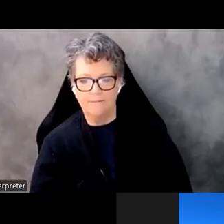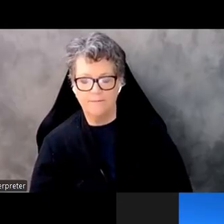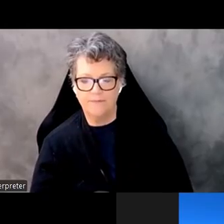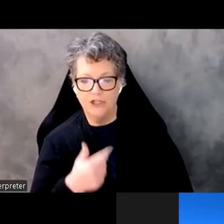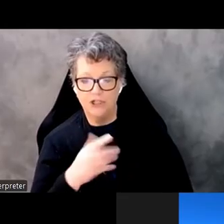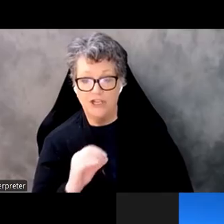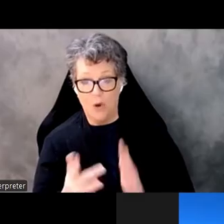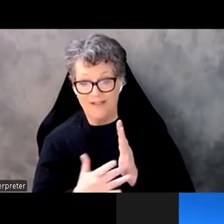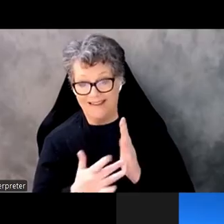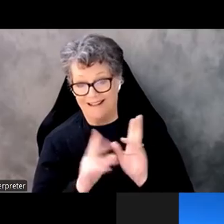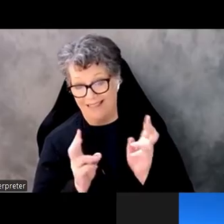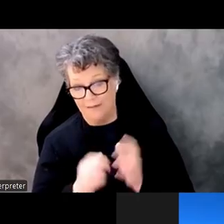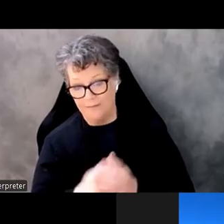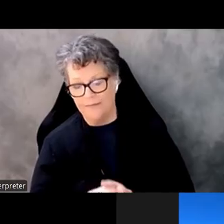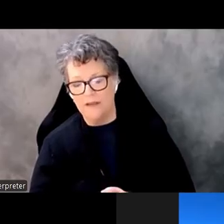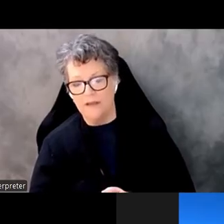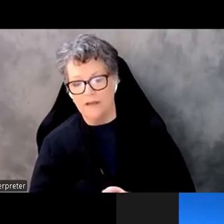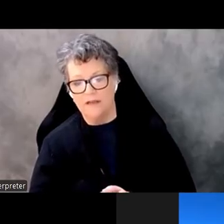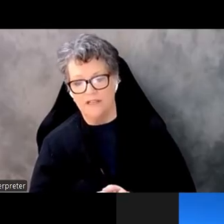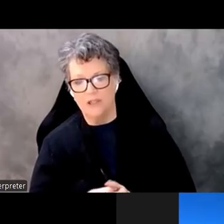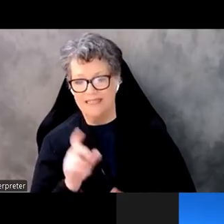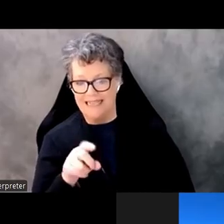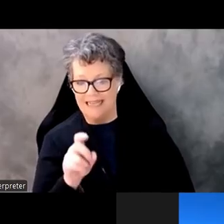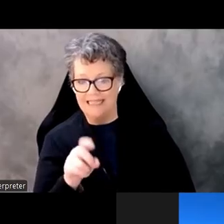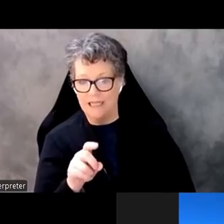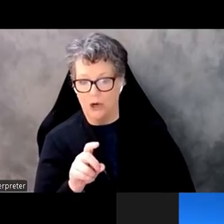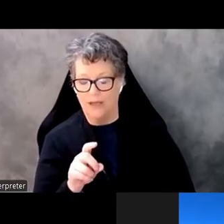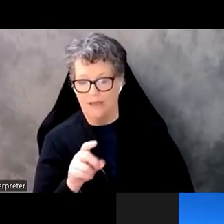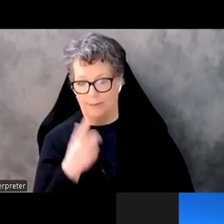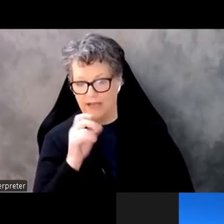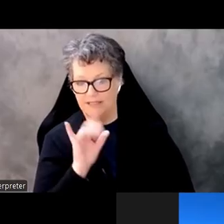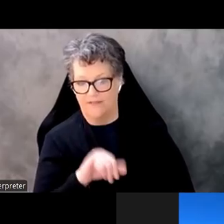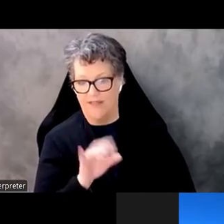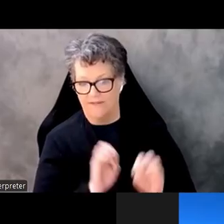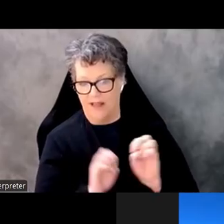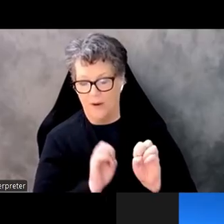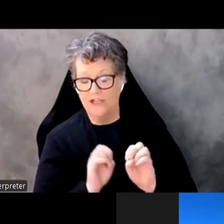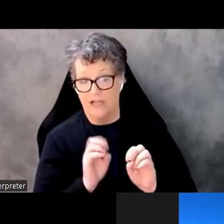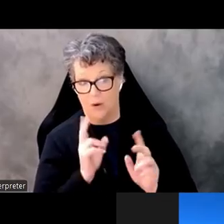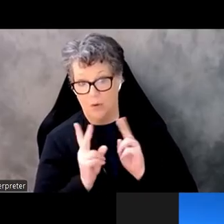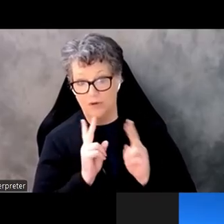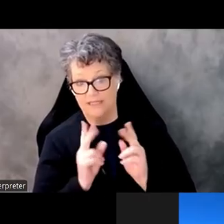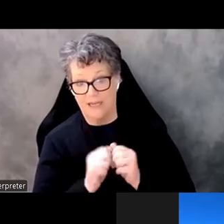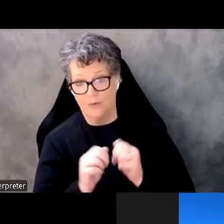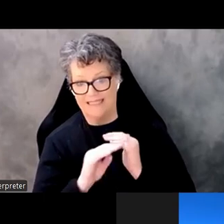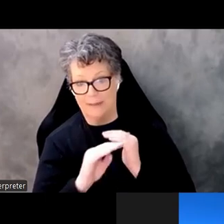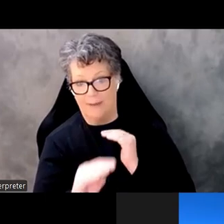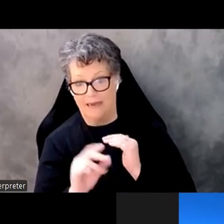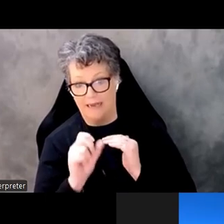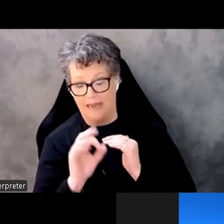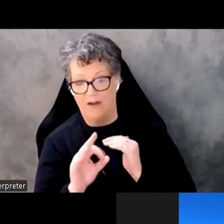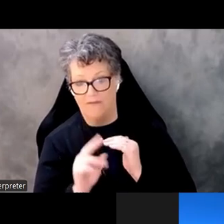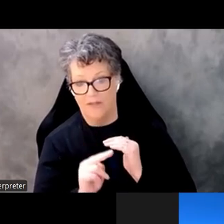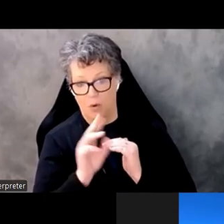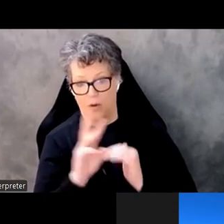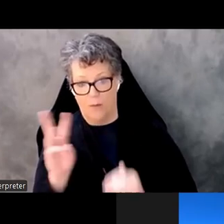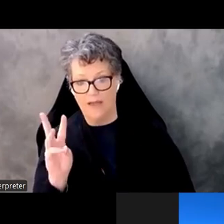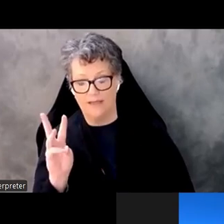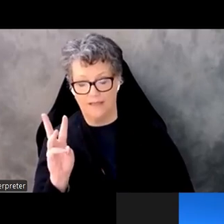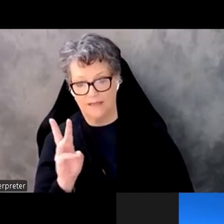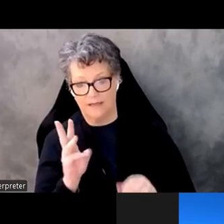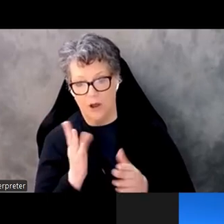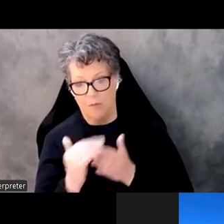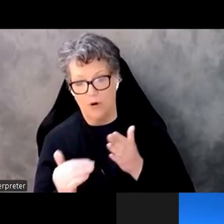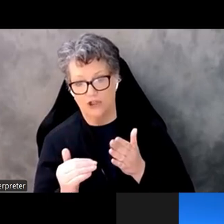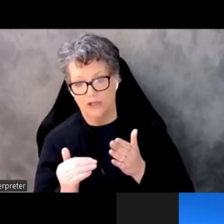geotechnically speaking. So it's necessary based on that and what we're seeing with the stability of the northwest portion of